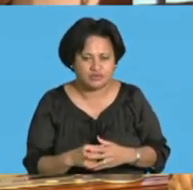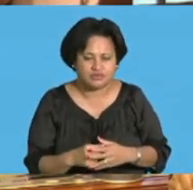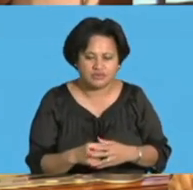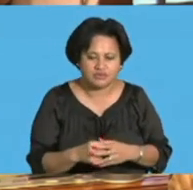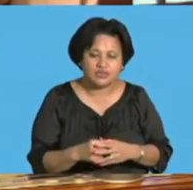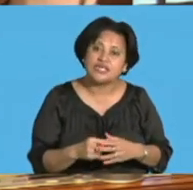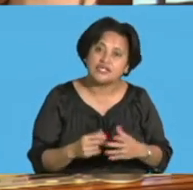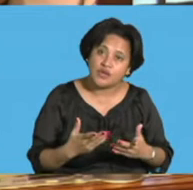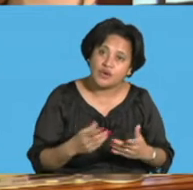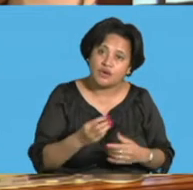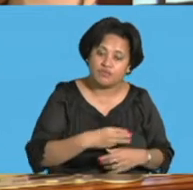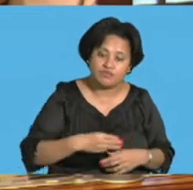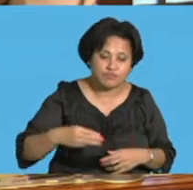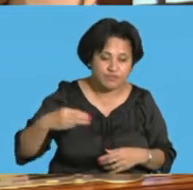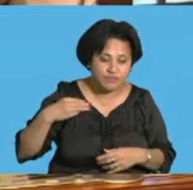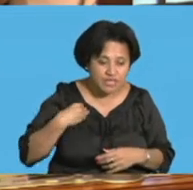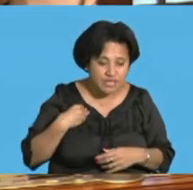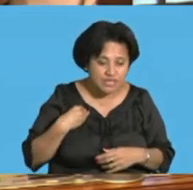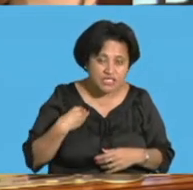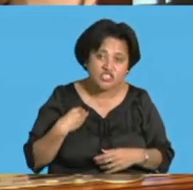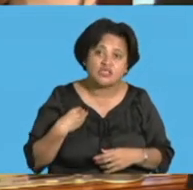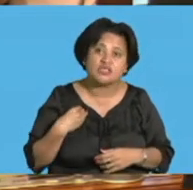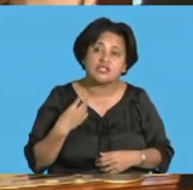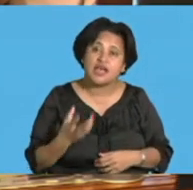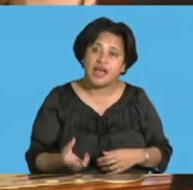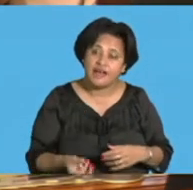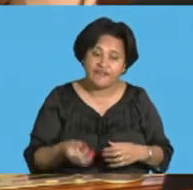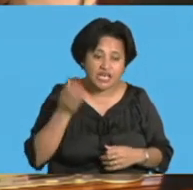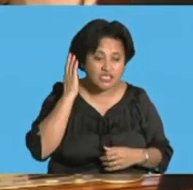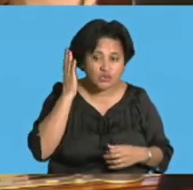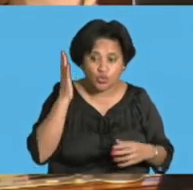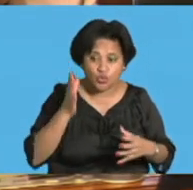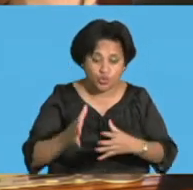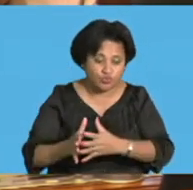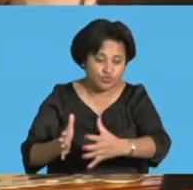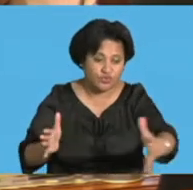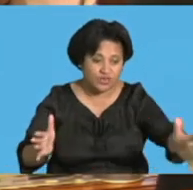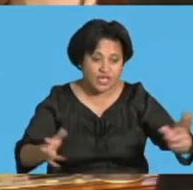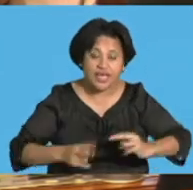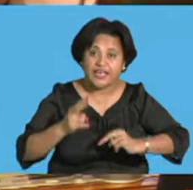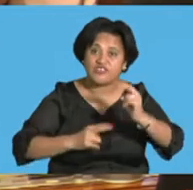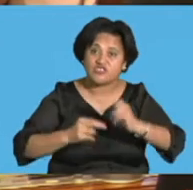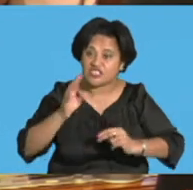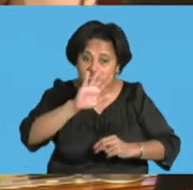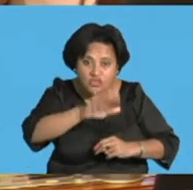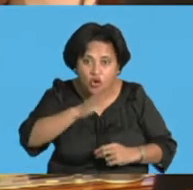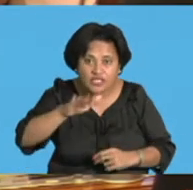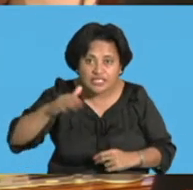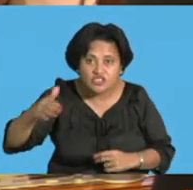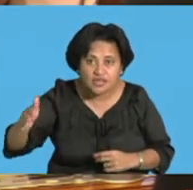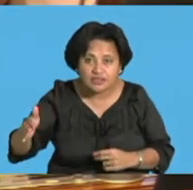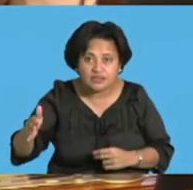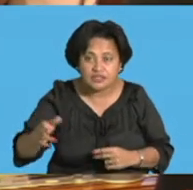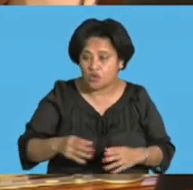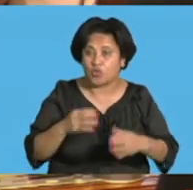Mr. Speaker, the Ministry has begun on a school-wide infrastructure audit, probably the first of its kind, audit beginning with our